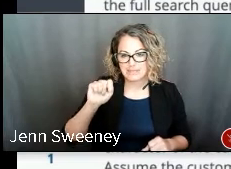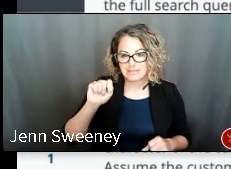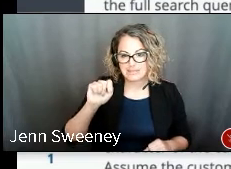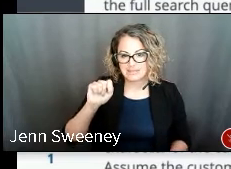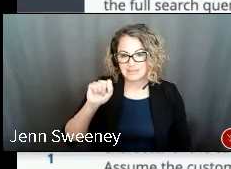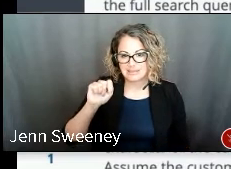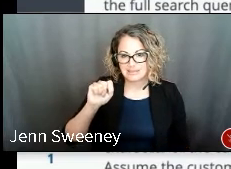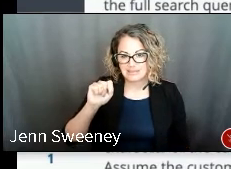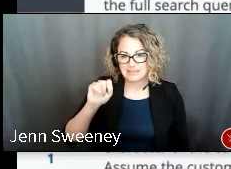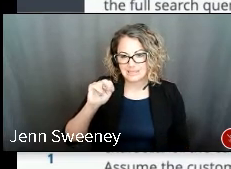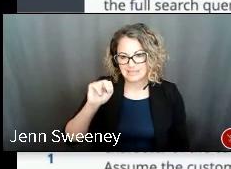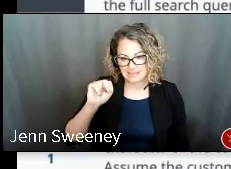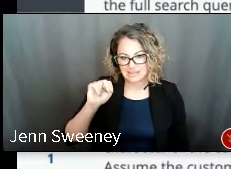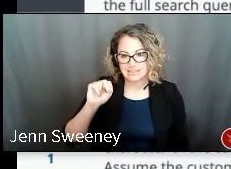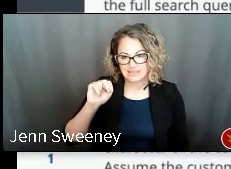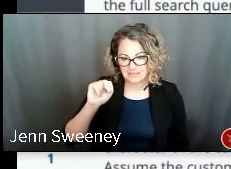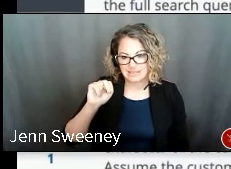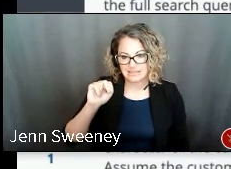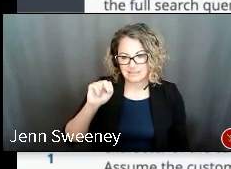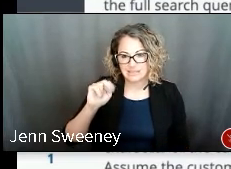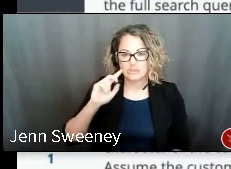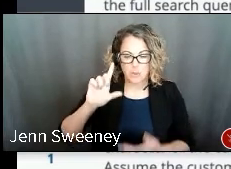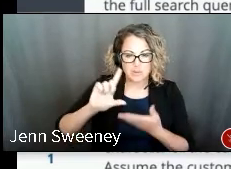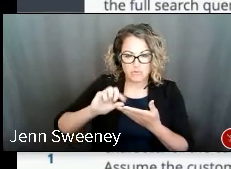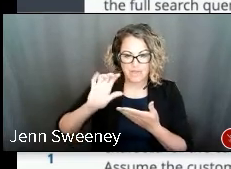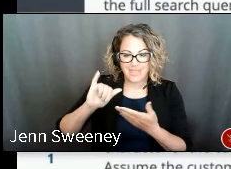Quickly print out the input